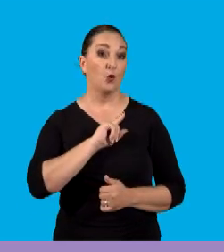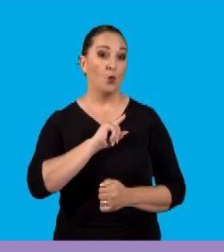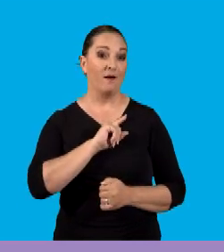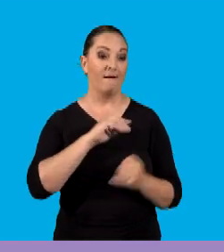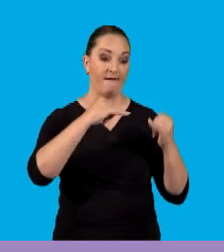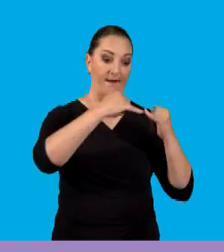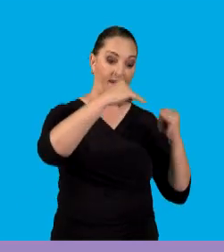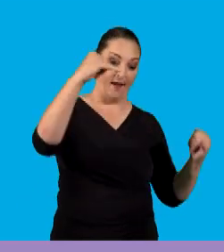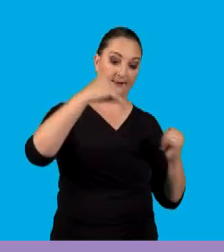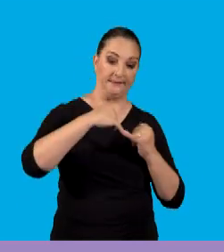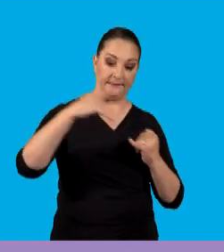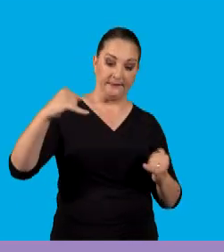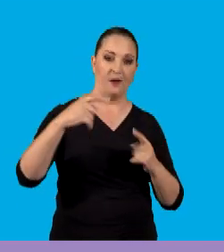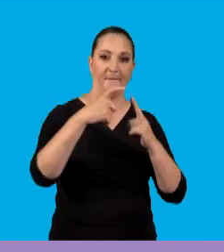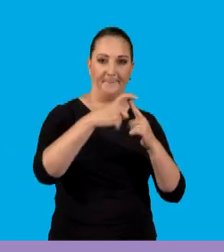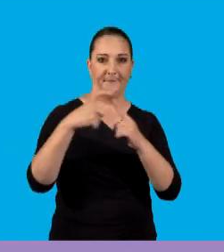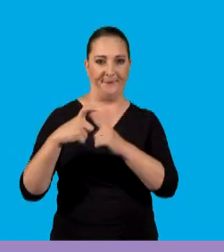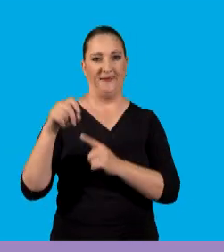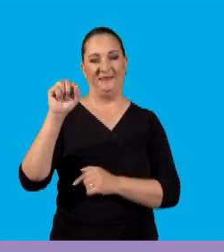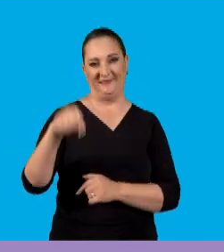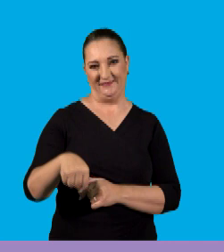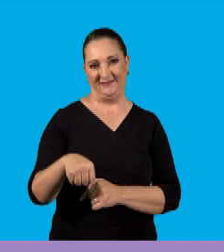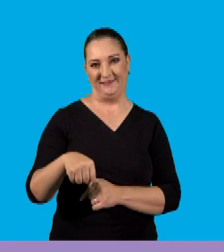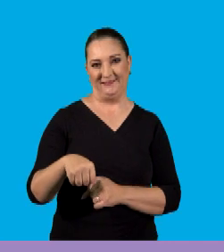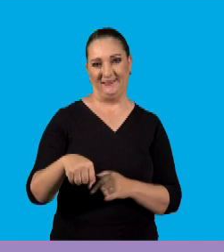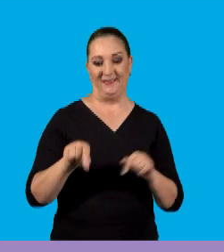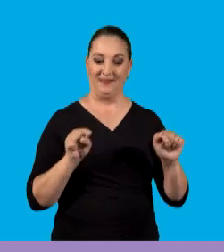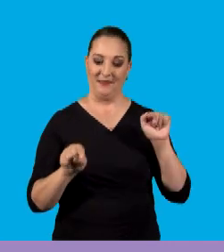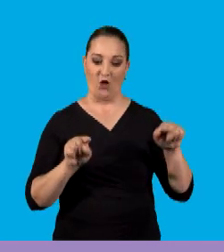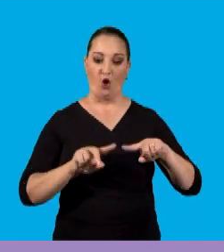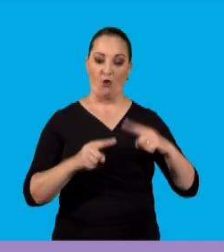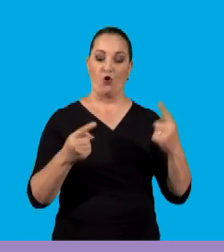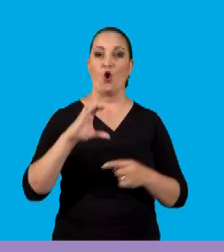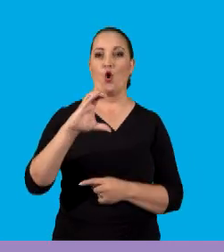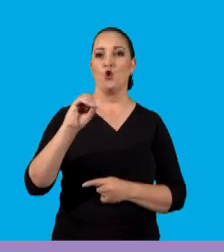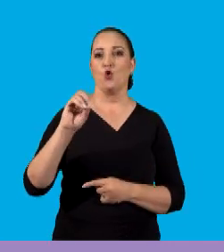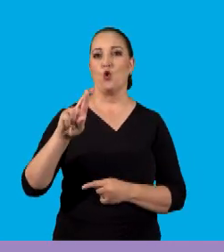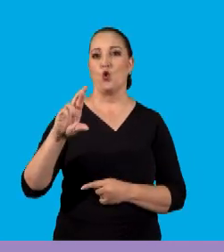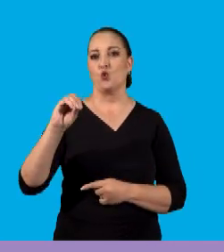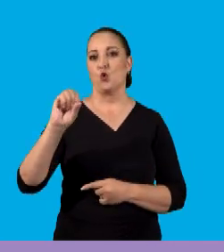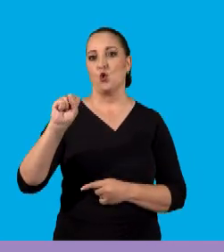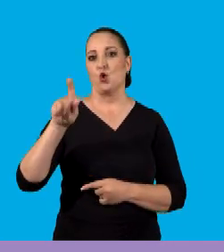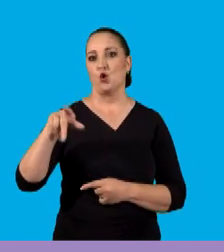And that is because the lines are parallel and therefore corresponding angles are equal.